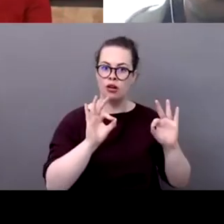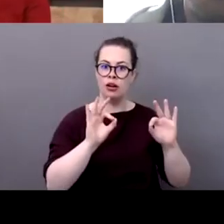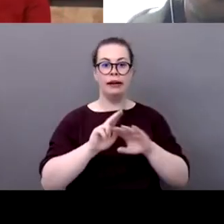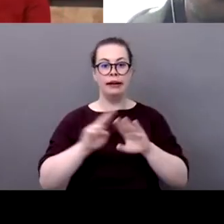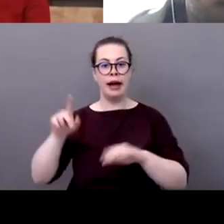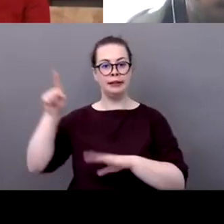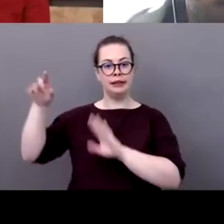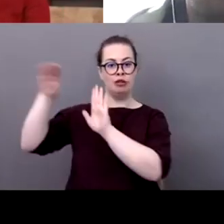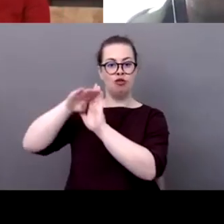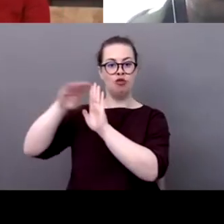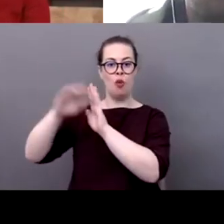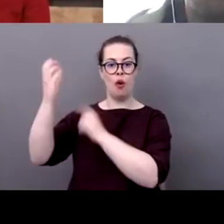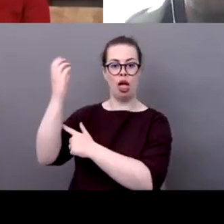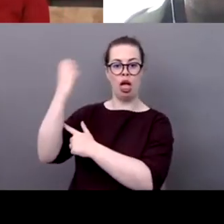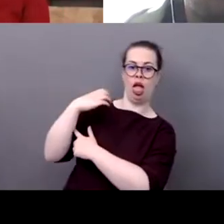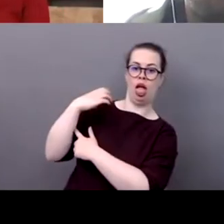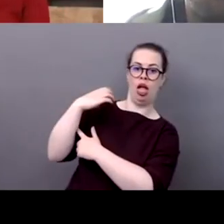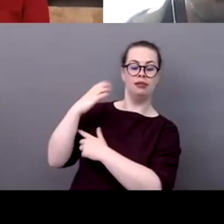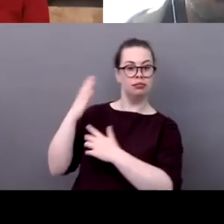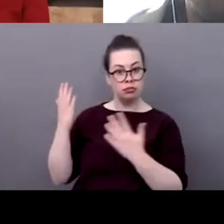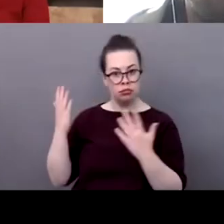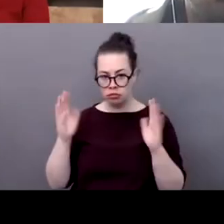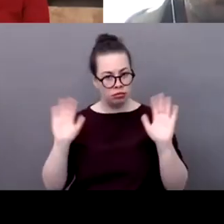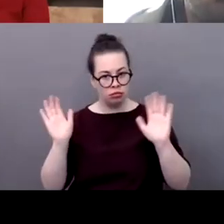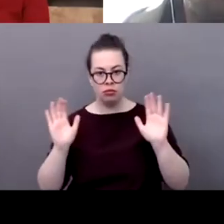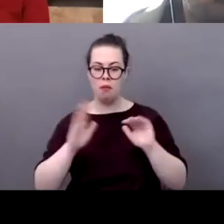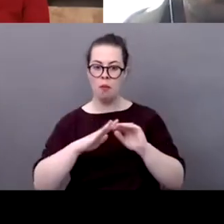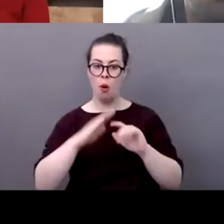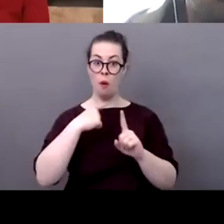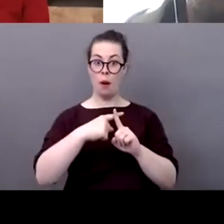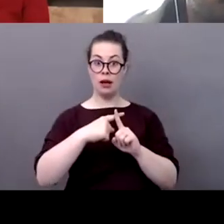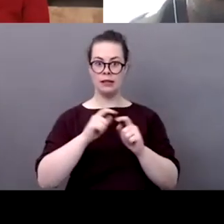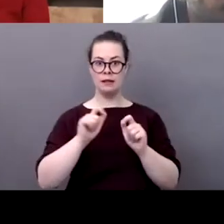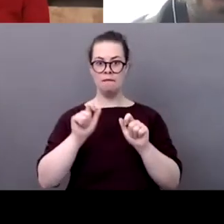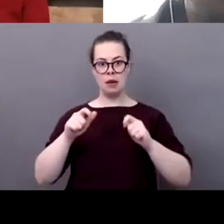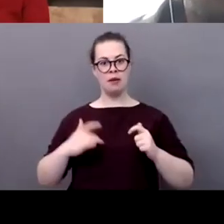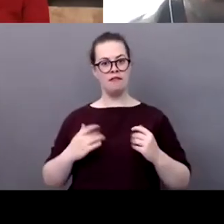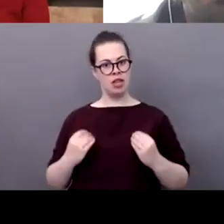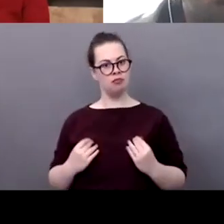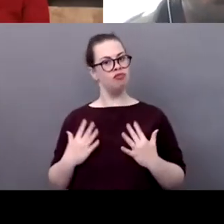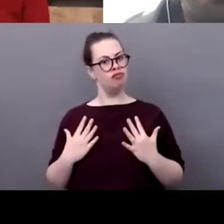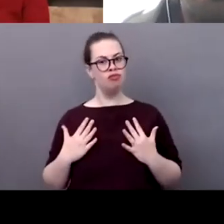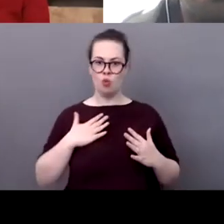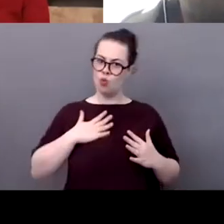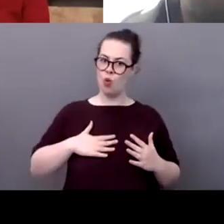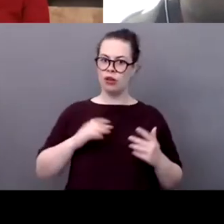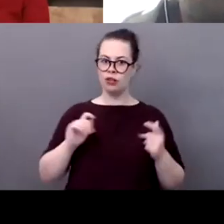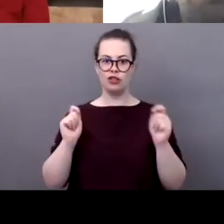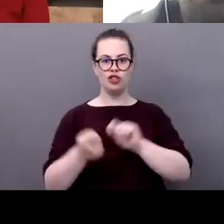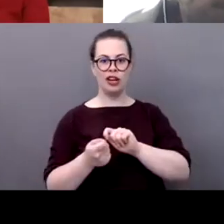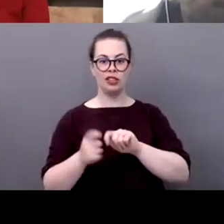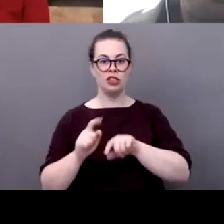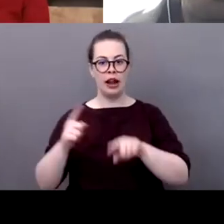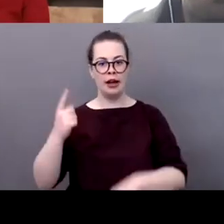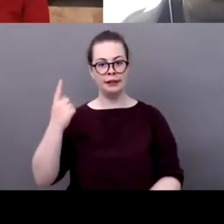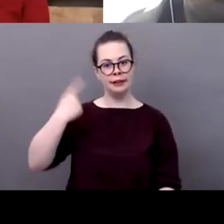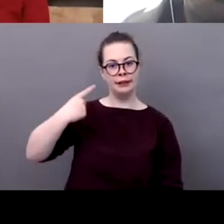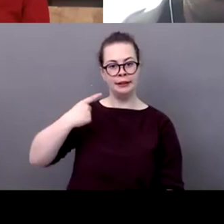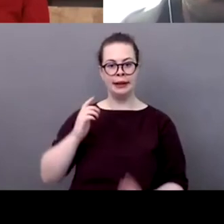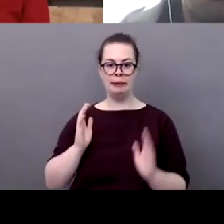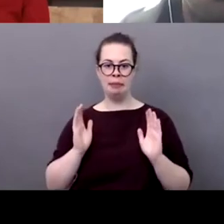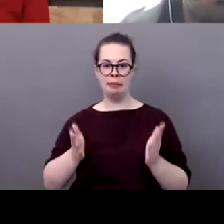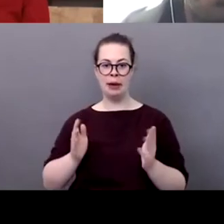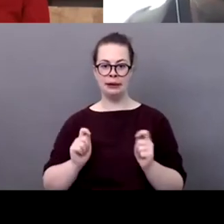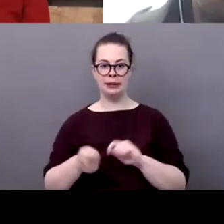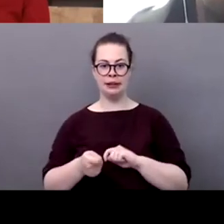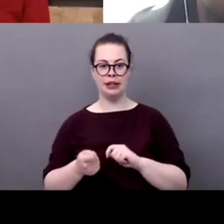rules. And I think that's something very, very important, and we are trying to making aware companies that are member